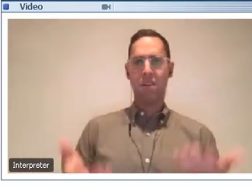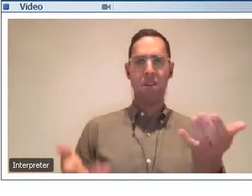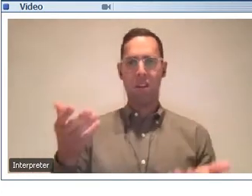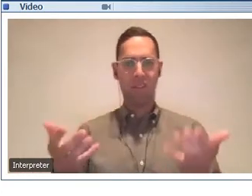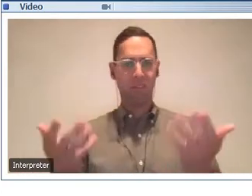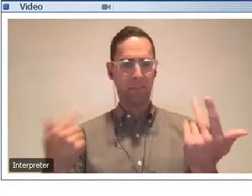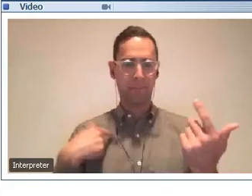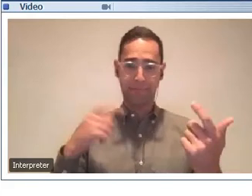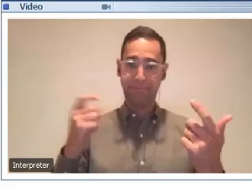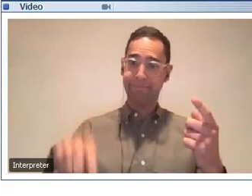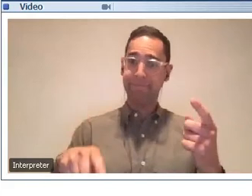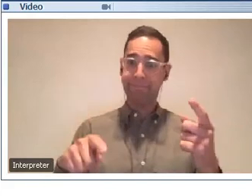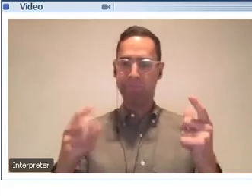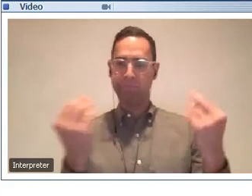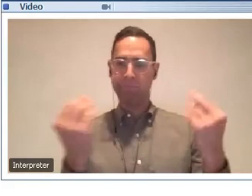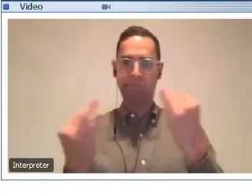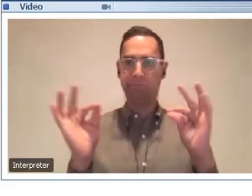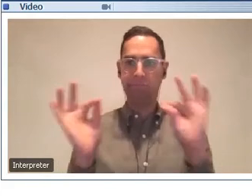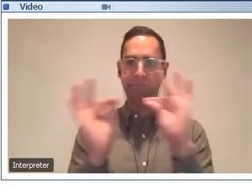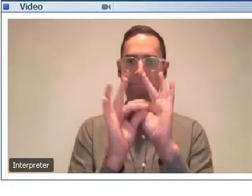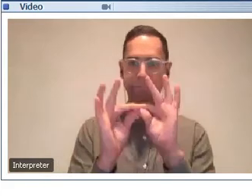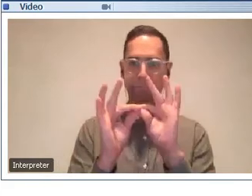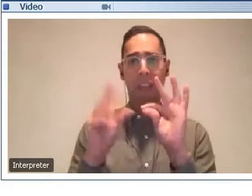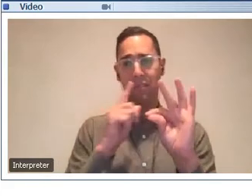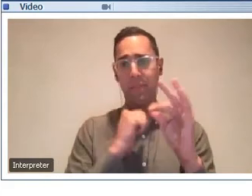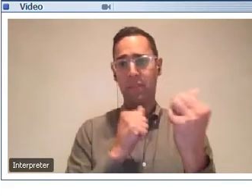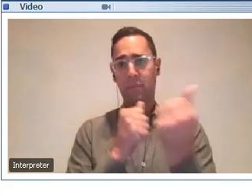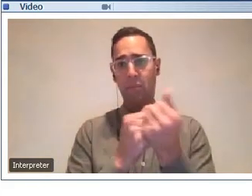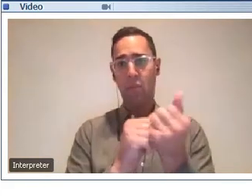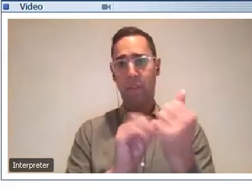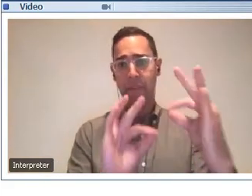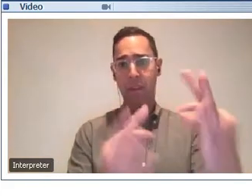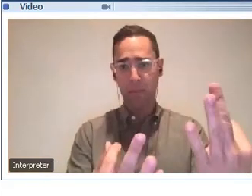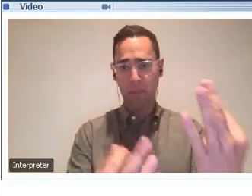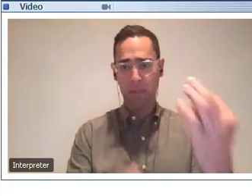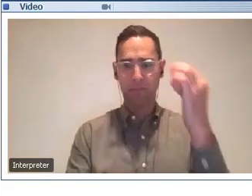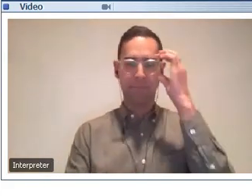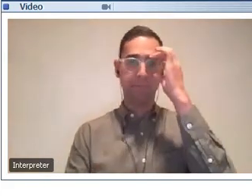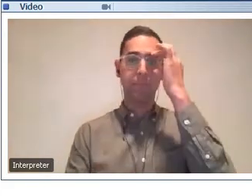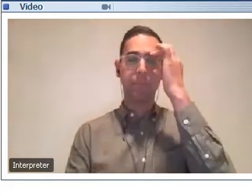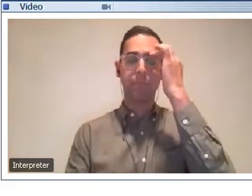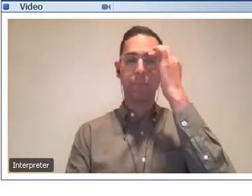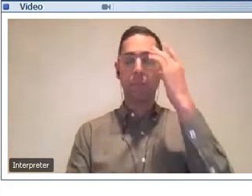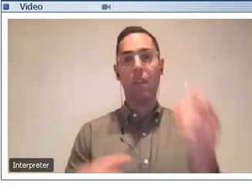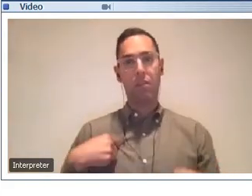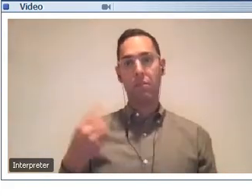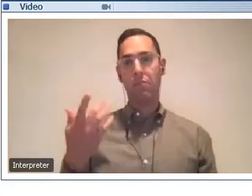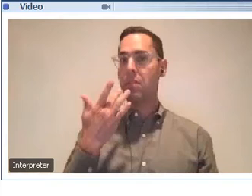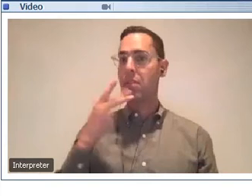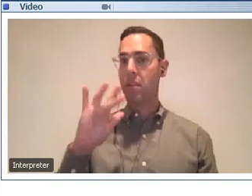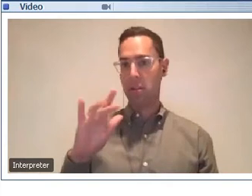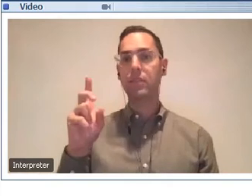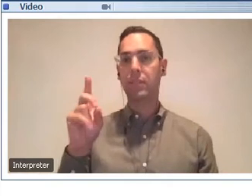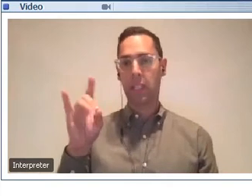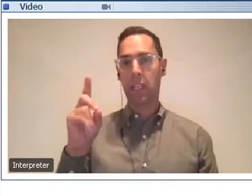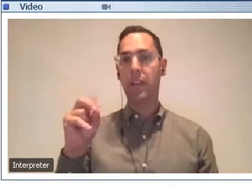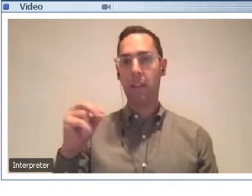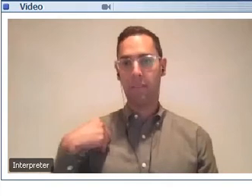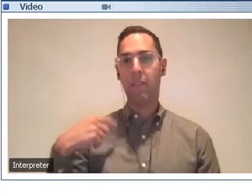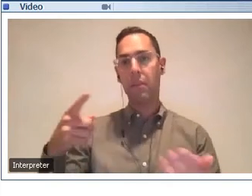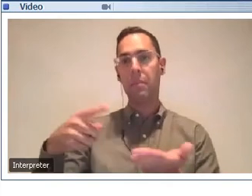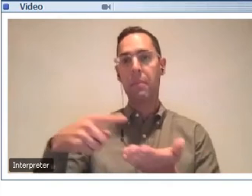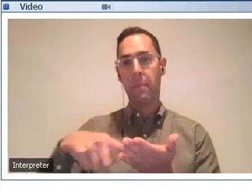family. So I was lucky enough to have some paid leave in my job, and I was a lower